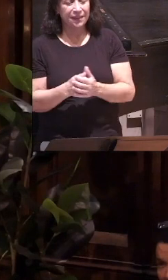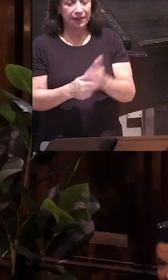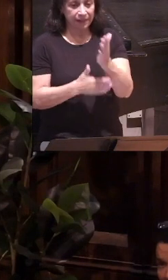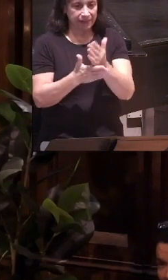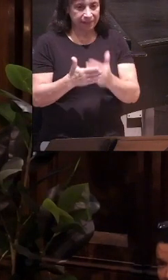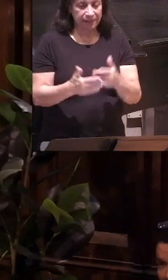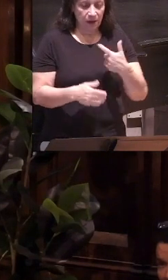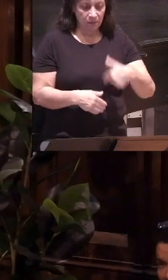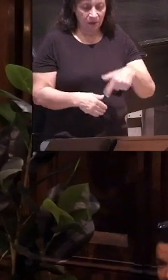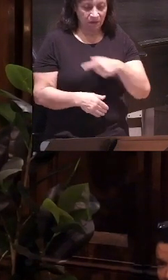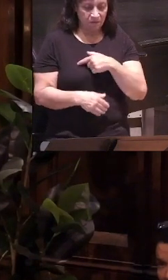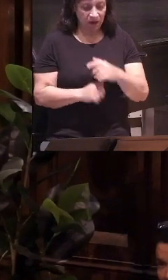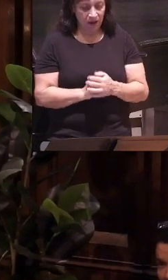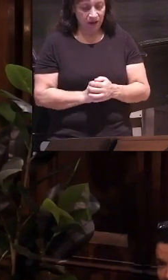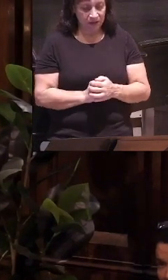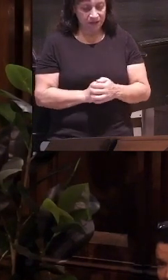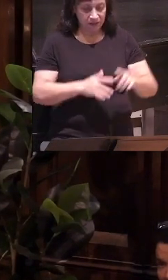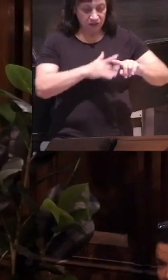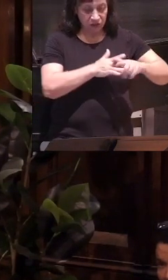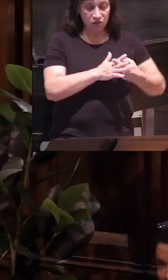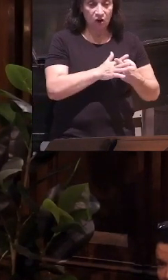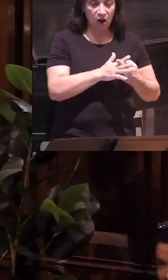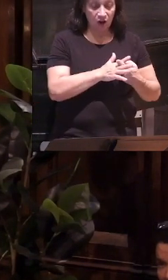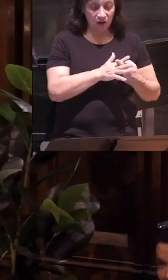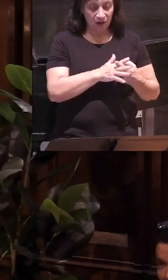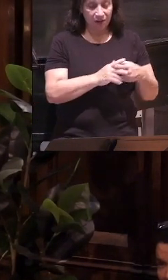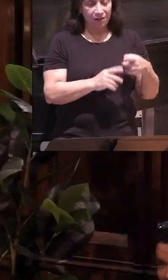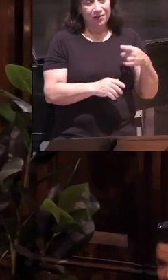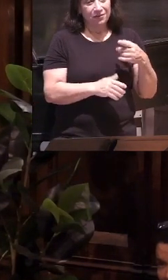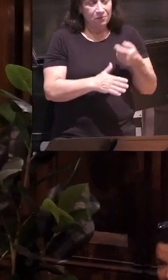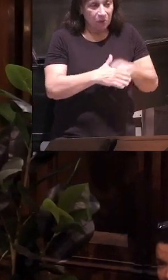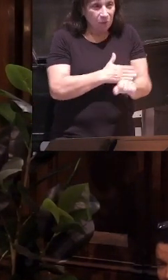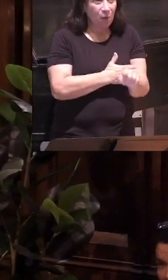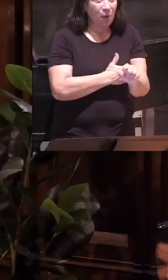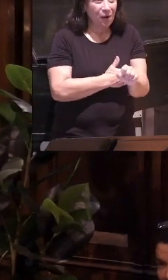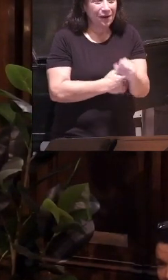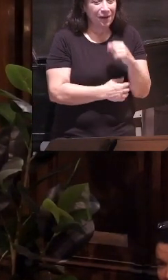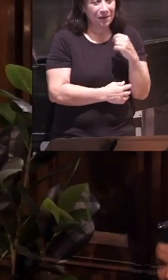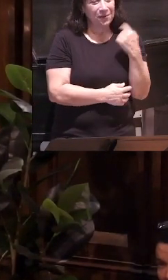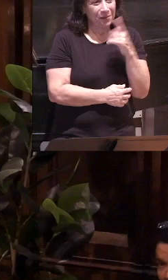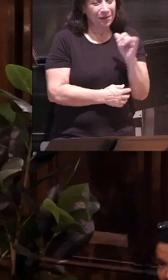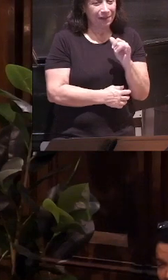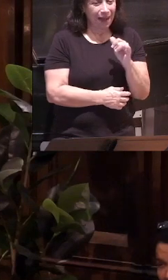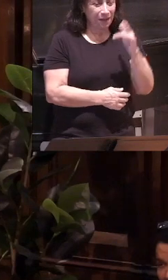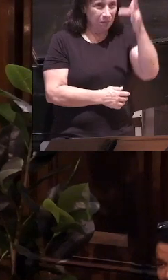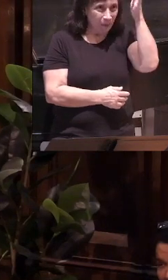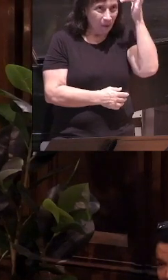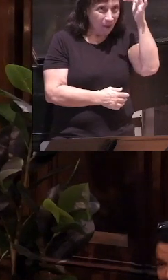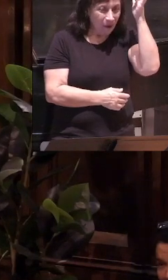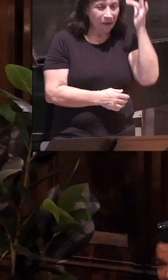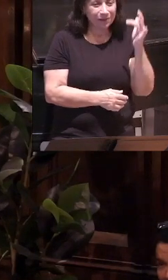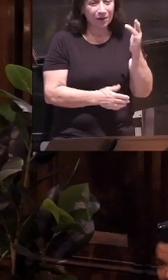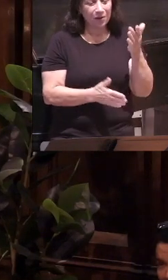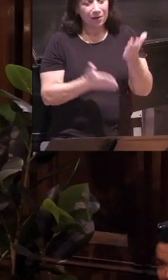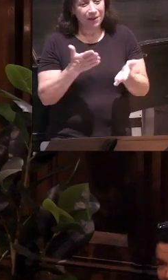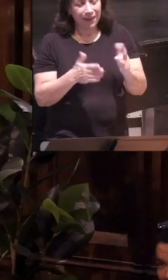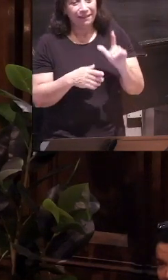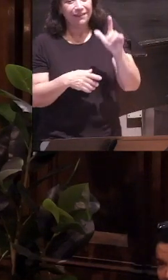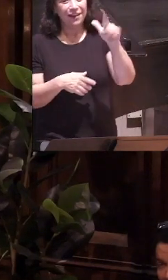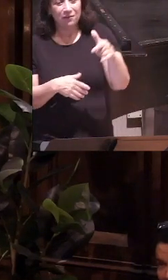Some of us who start to look a little bald about the head, gray more than in the temples,